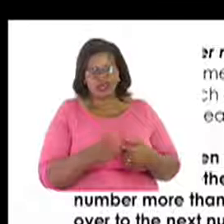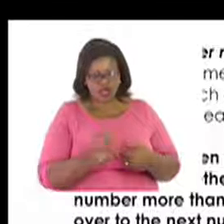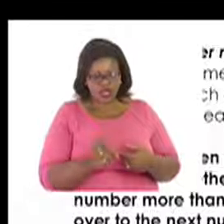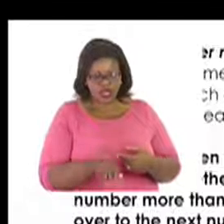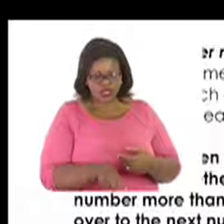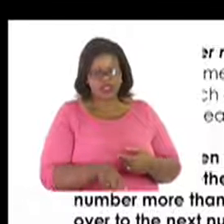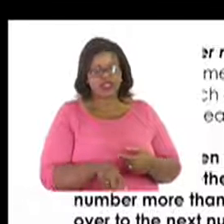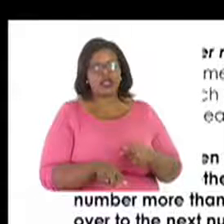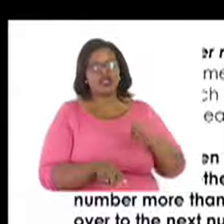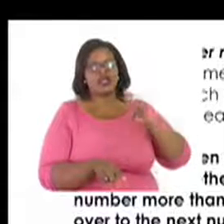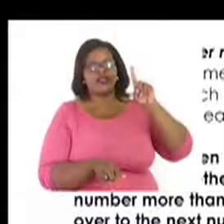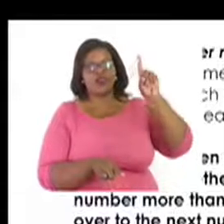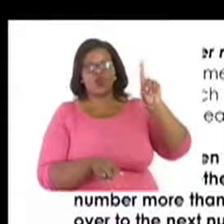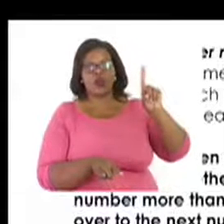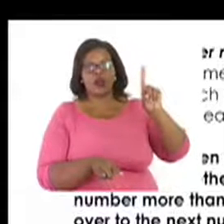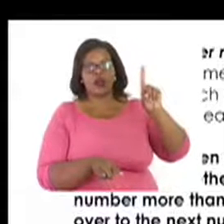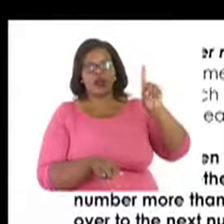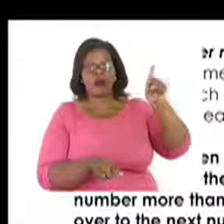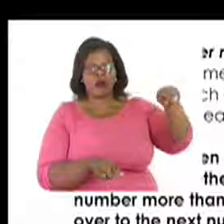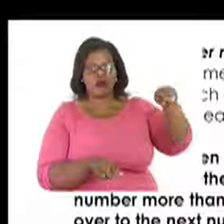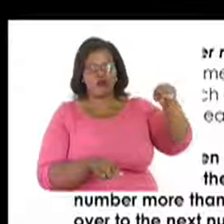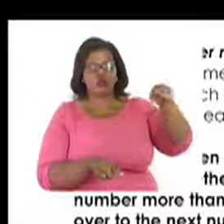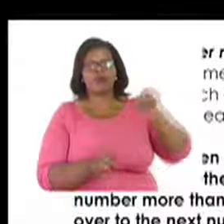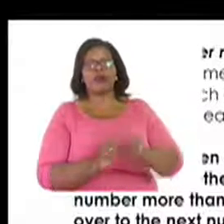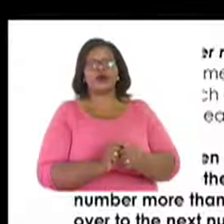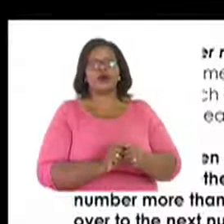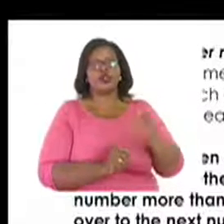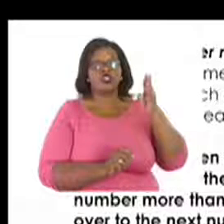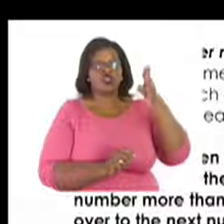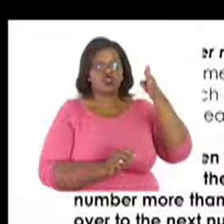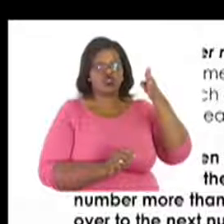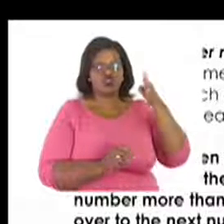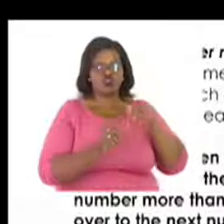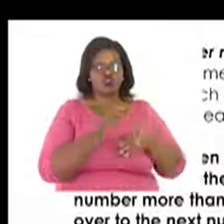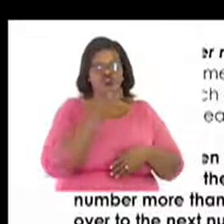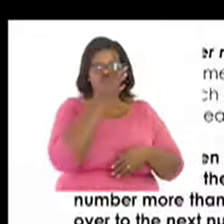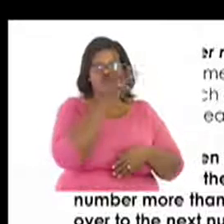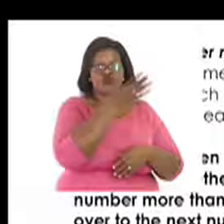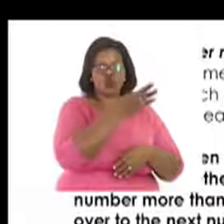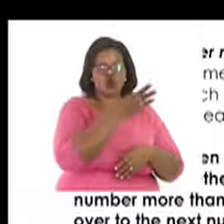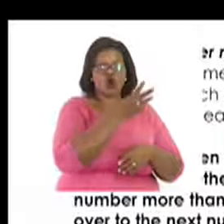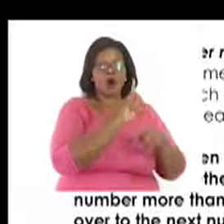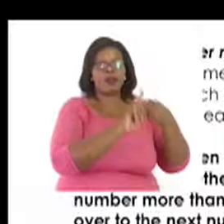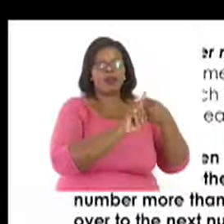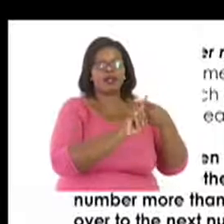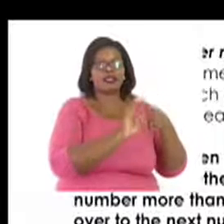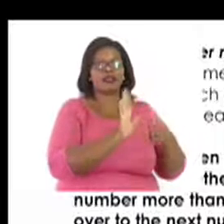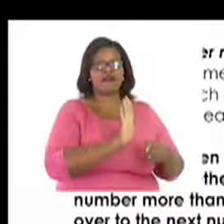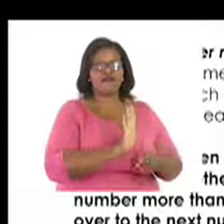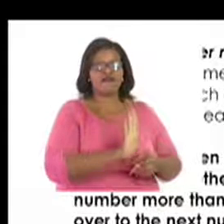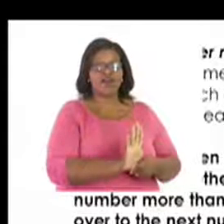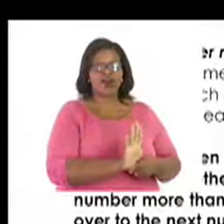the 4. Then we say 4 plus 5 equals 9,